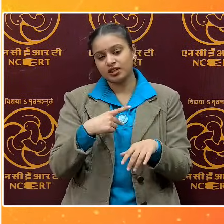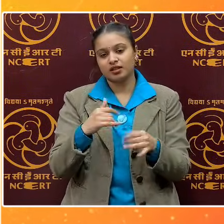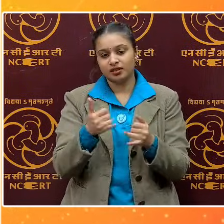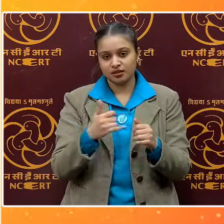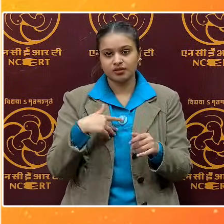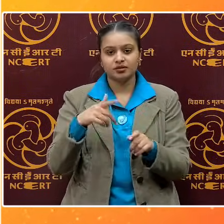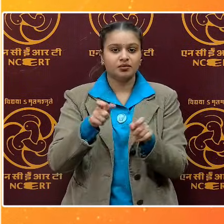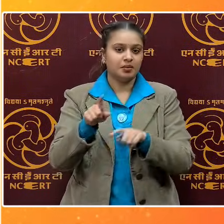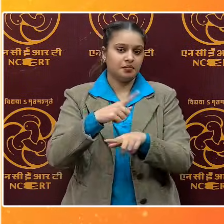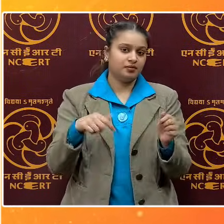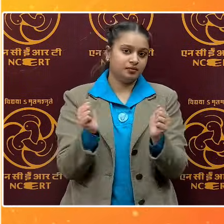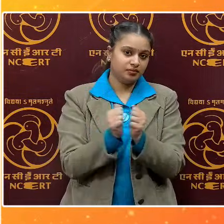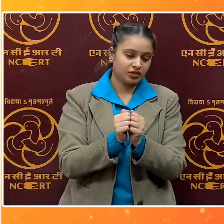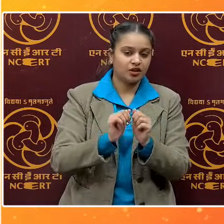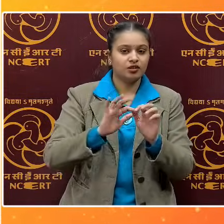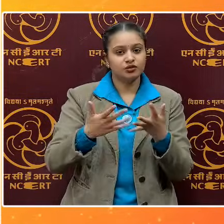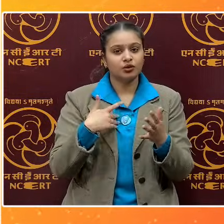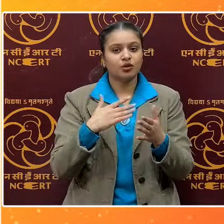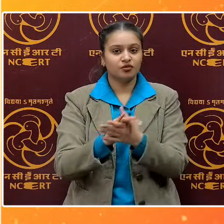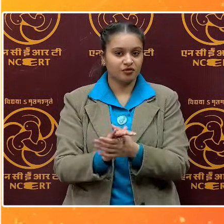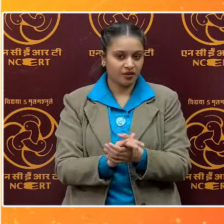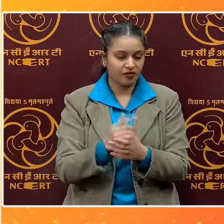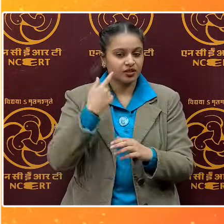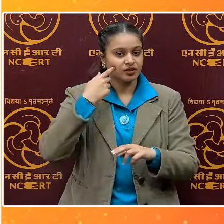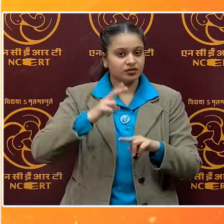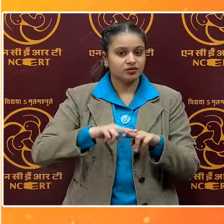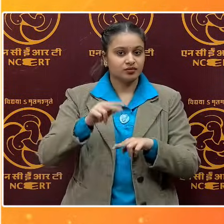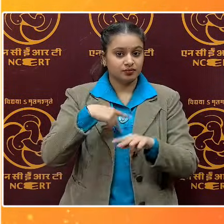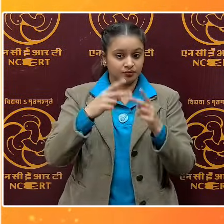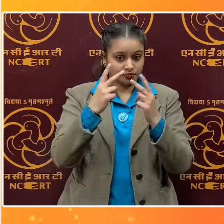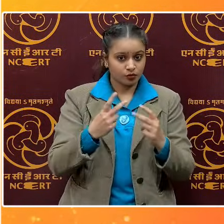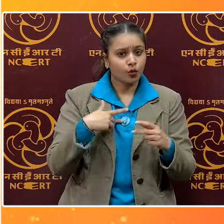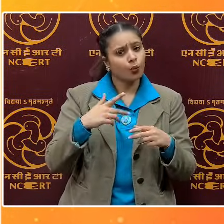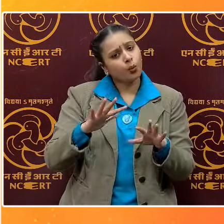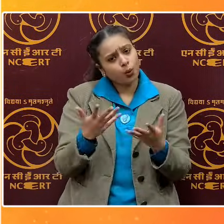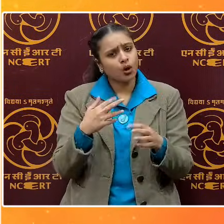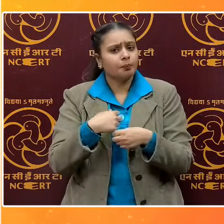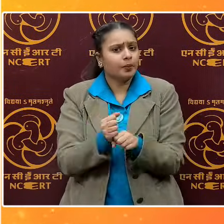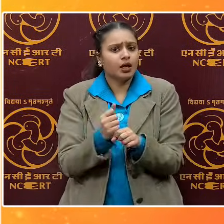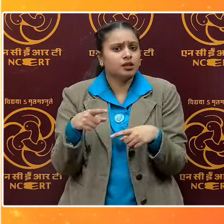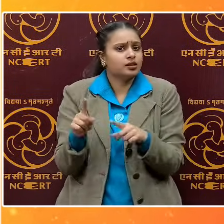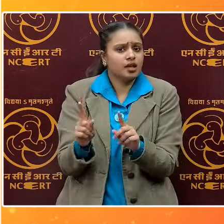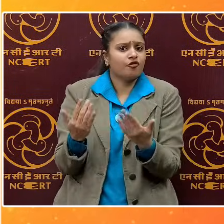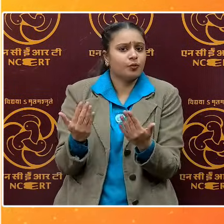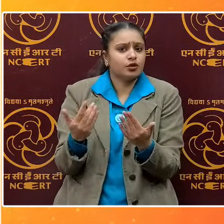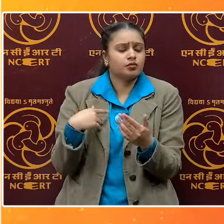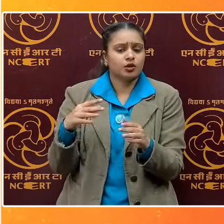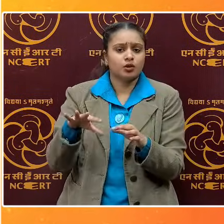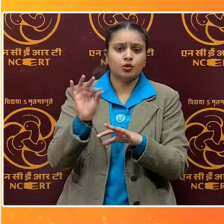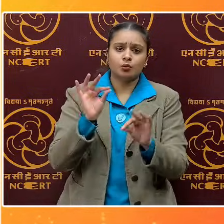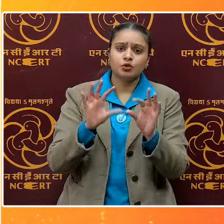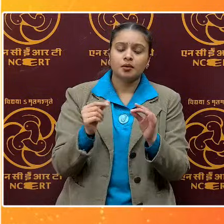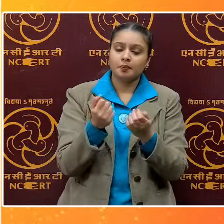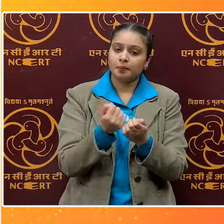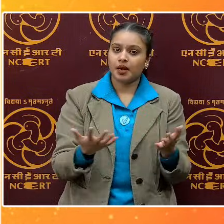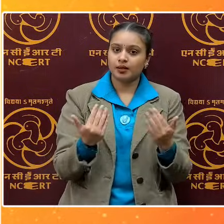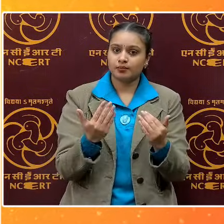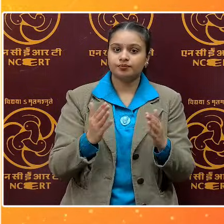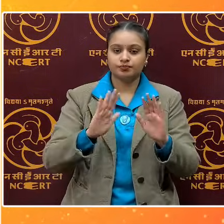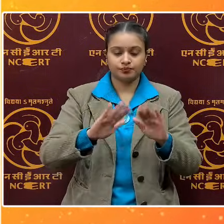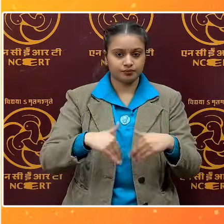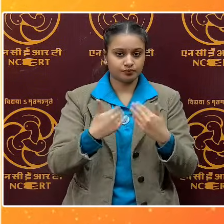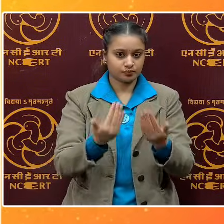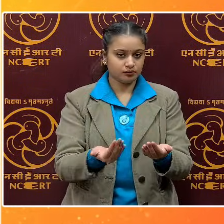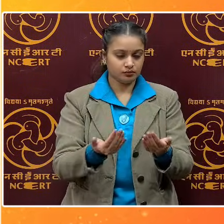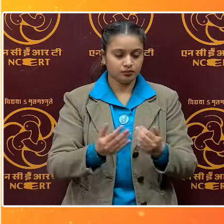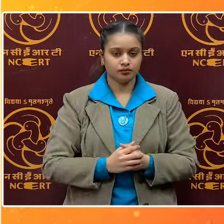my viewers and with my friends once we And watch we can create it. We Yeah. can create more in some other options. session. Yes. We'll play it again. But let's